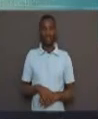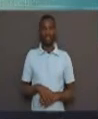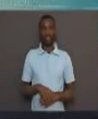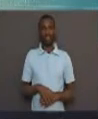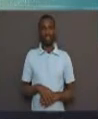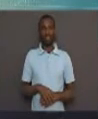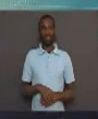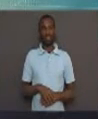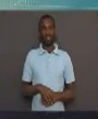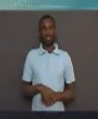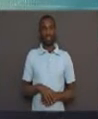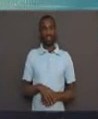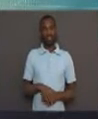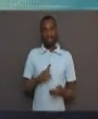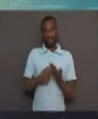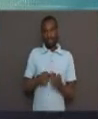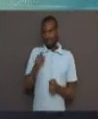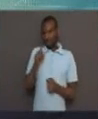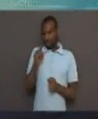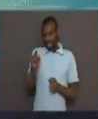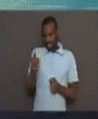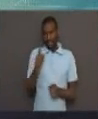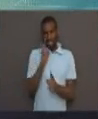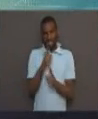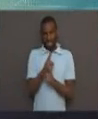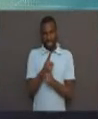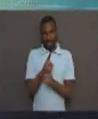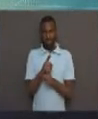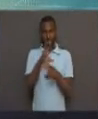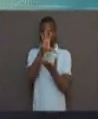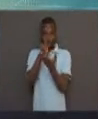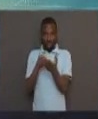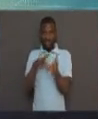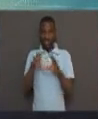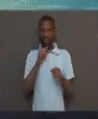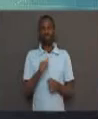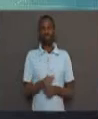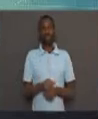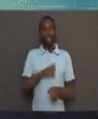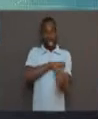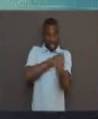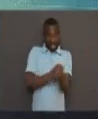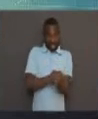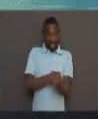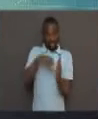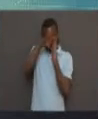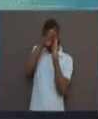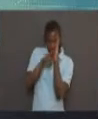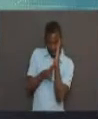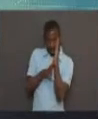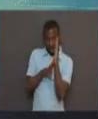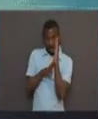are never truly absorbed, but their energy can be reduced to a